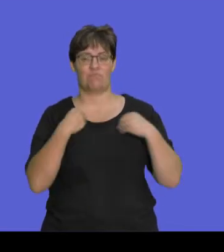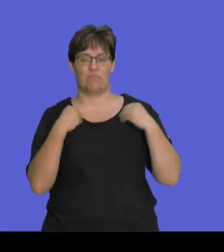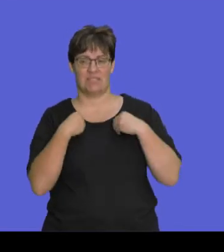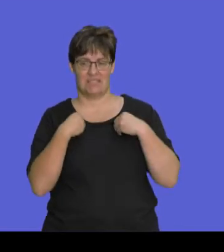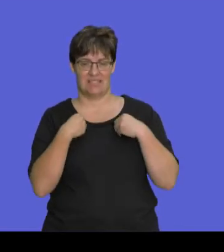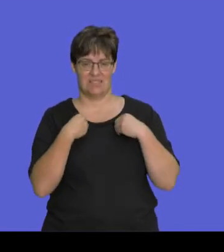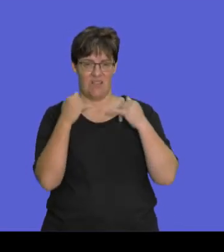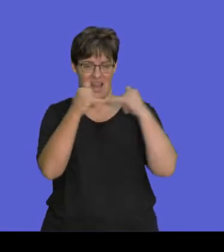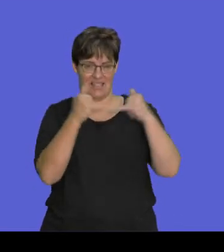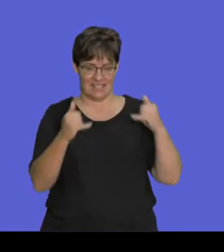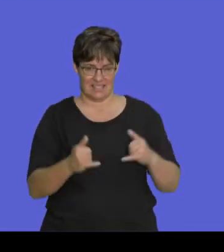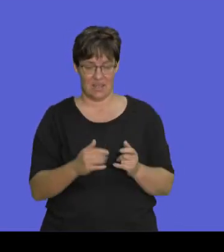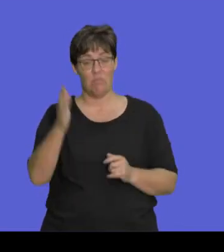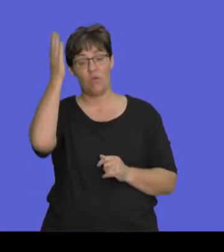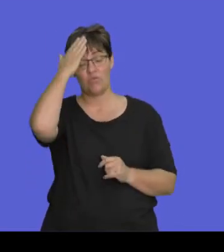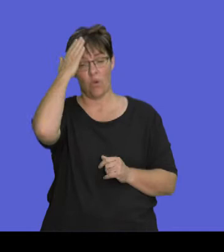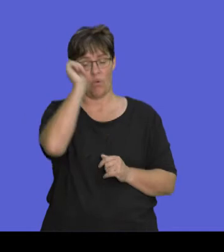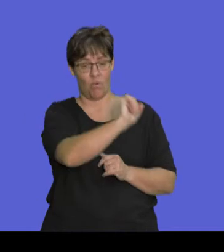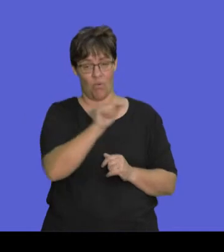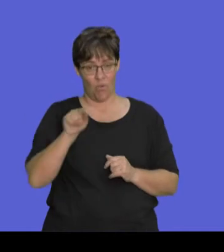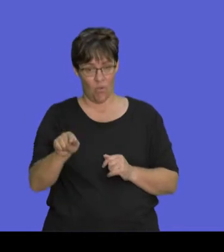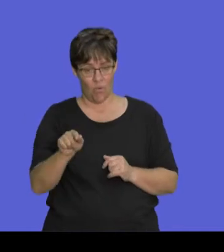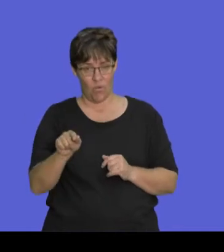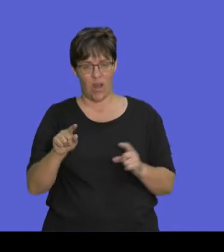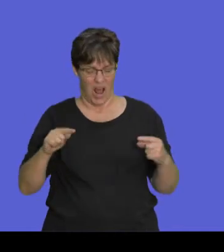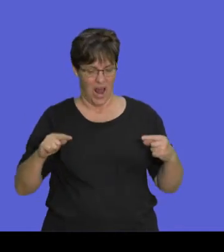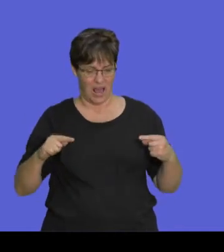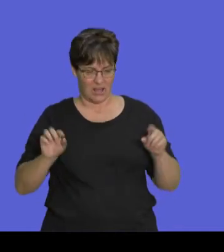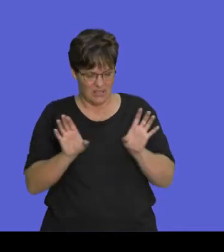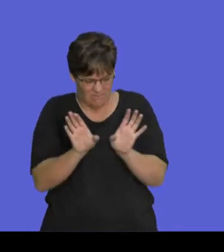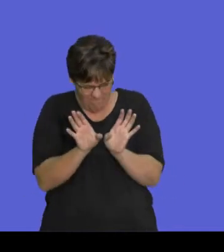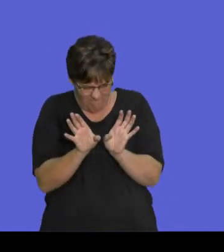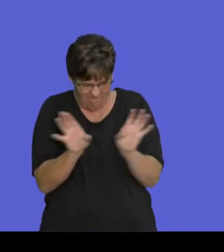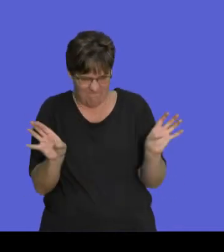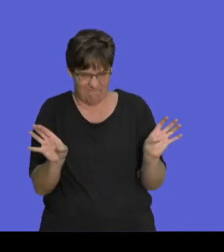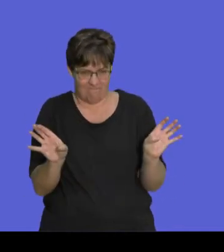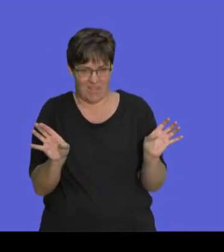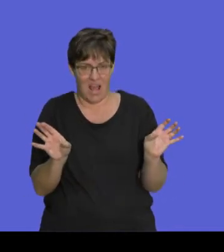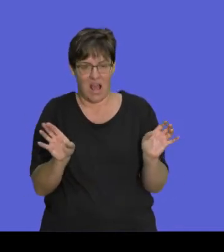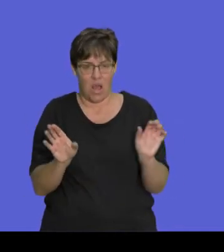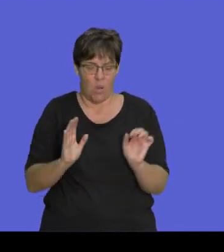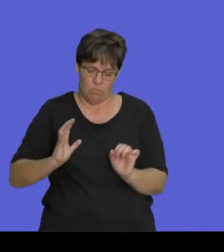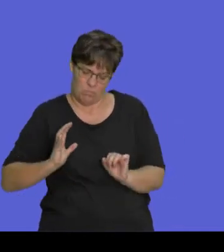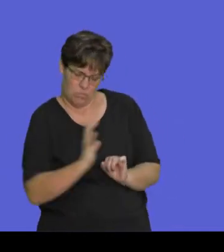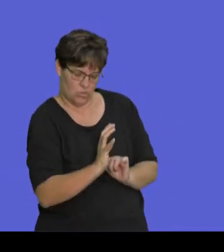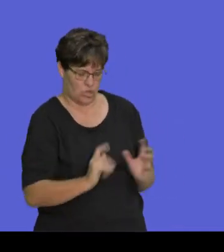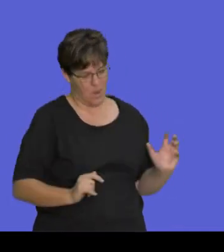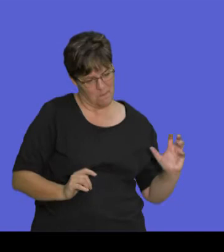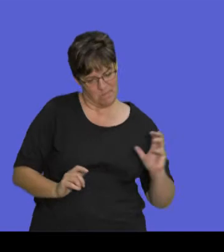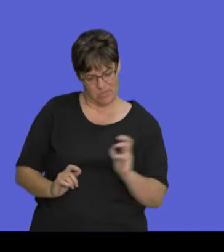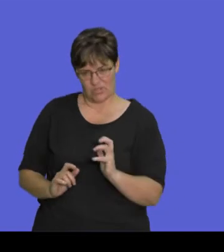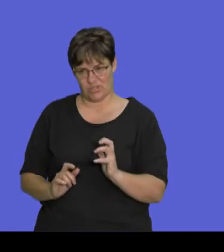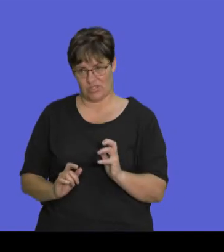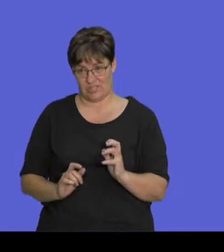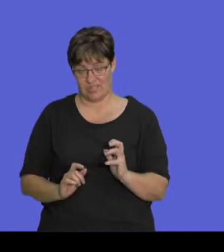actually repelling each other. So the force experience is repulsion, right? Now, you can think